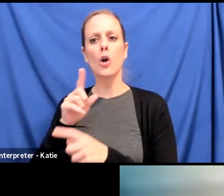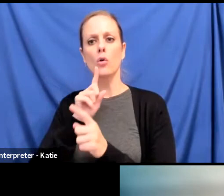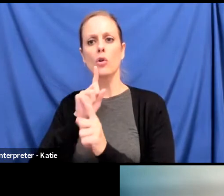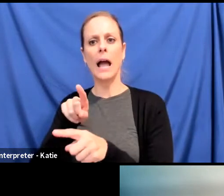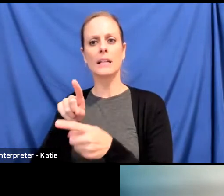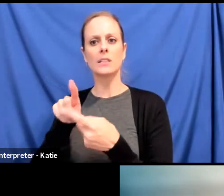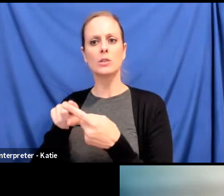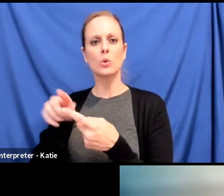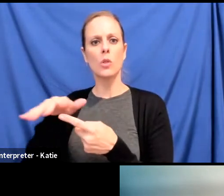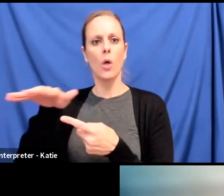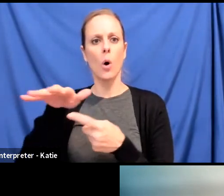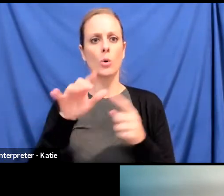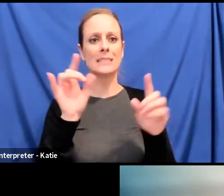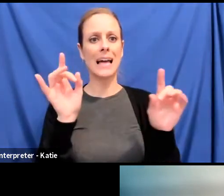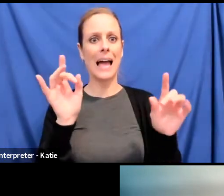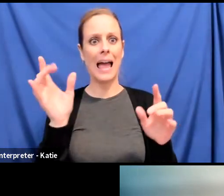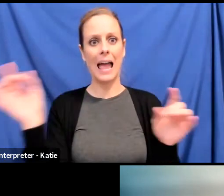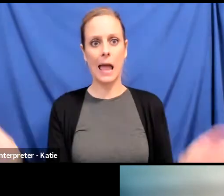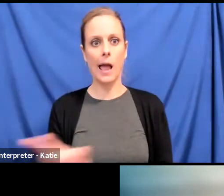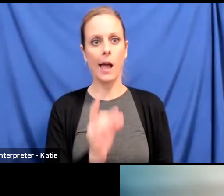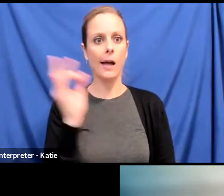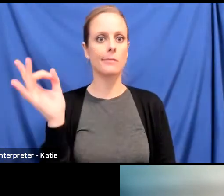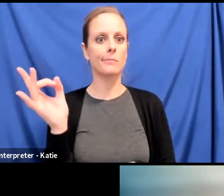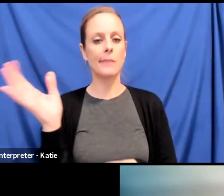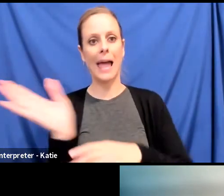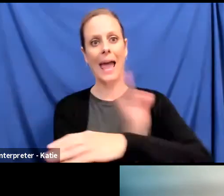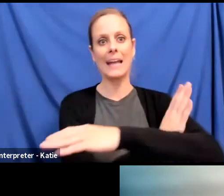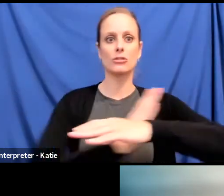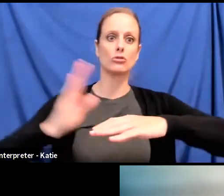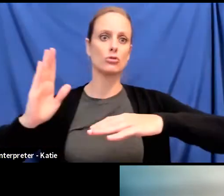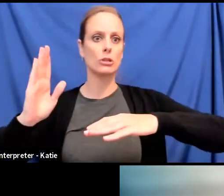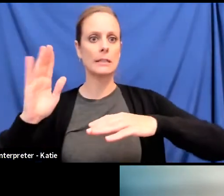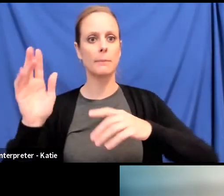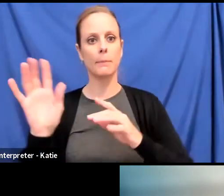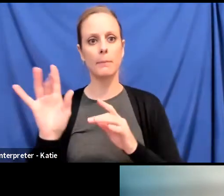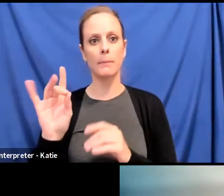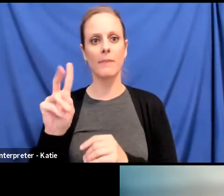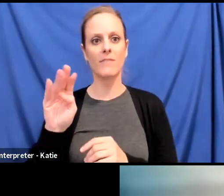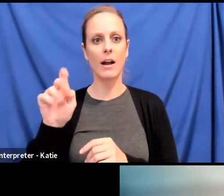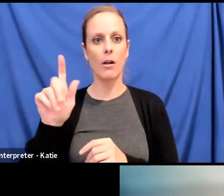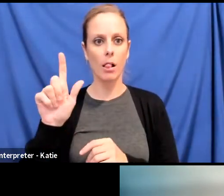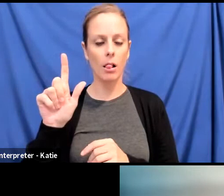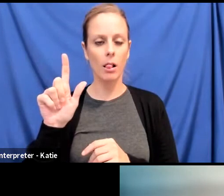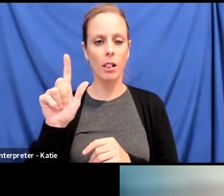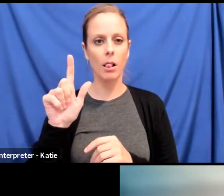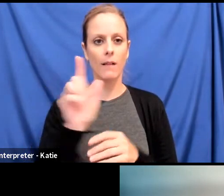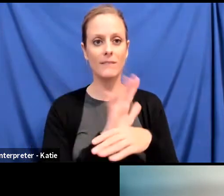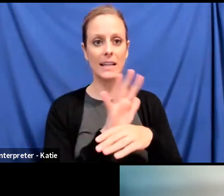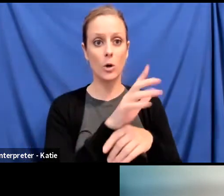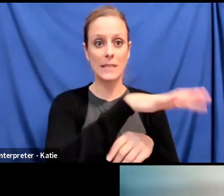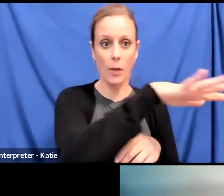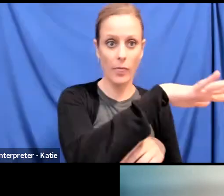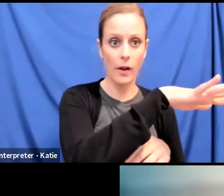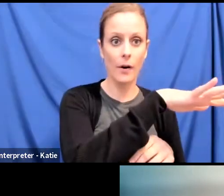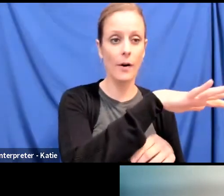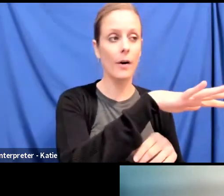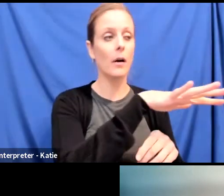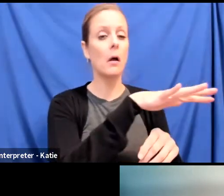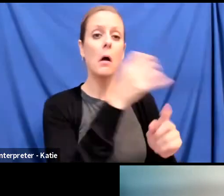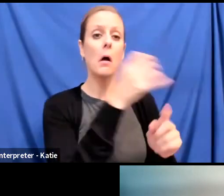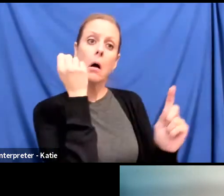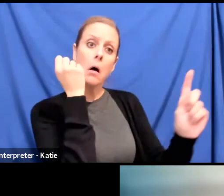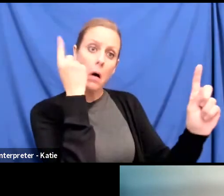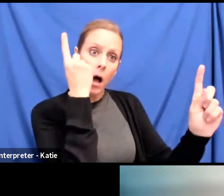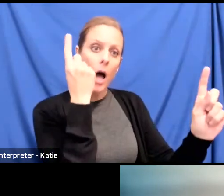extreme viral videos that are out there. And we want to share like Umoja's perspective or a healthcare professional's perspective on some of these